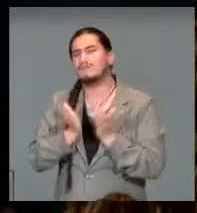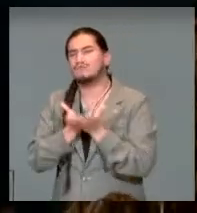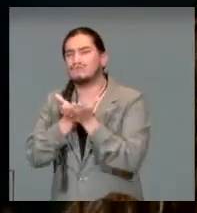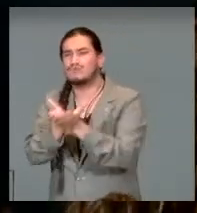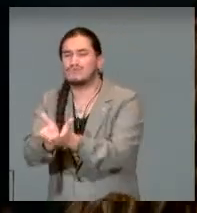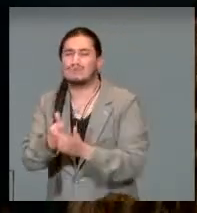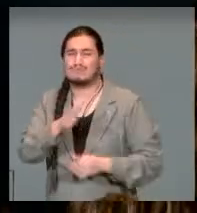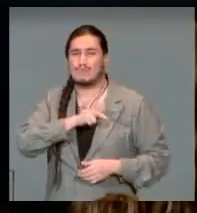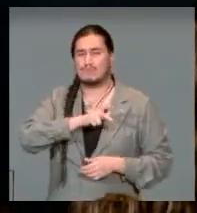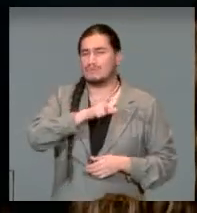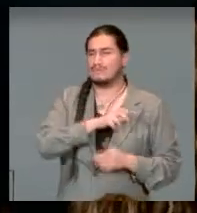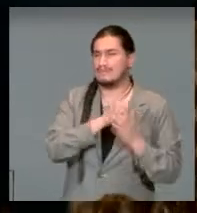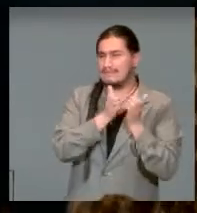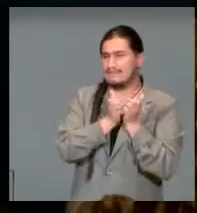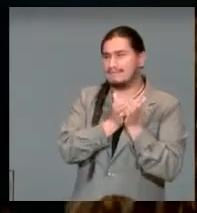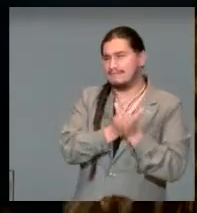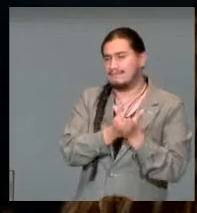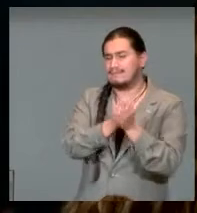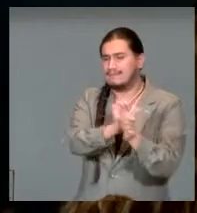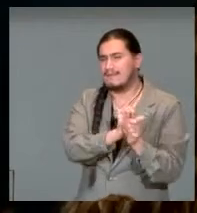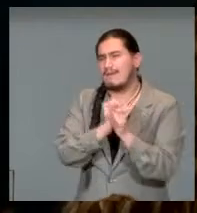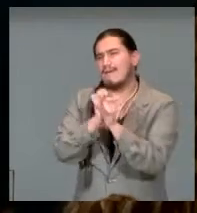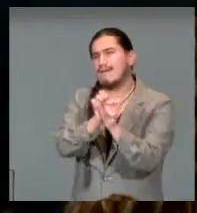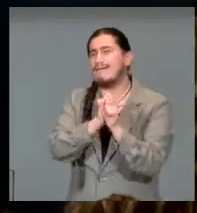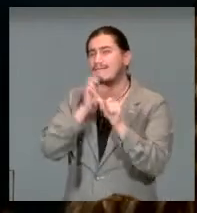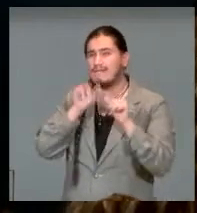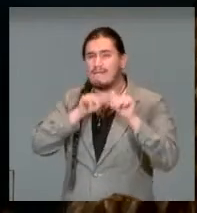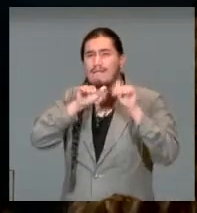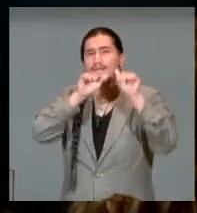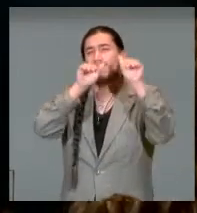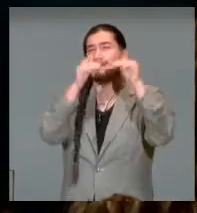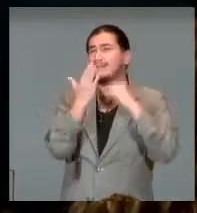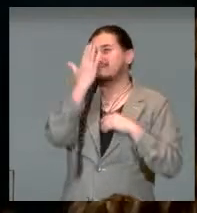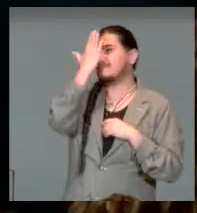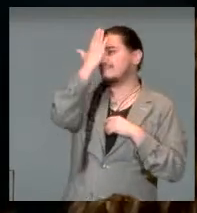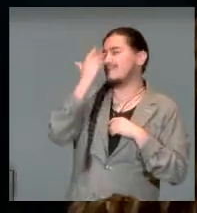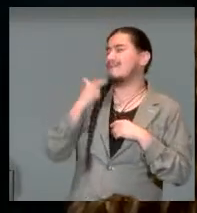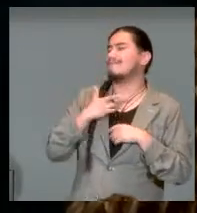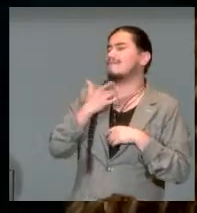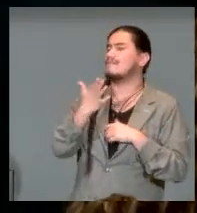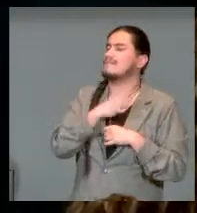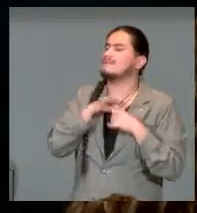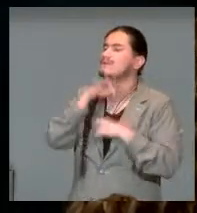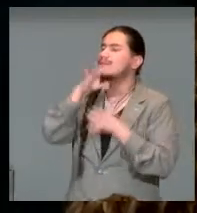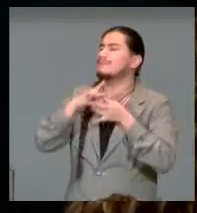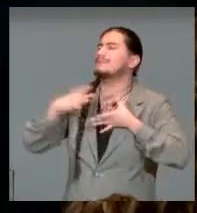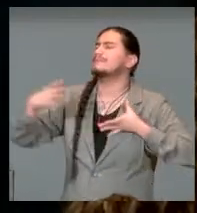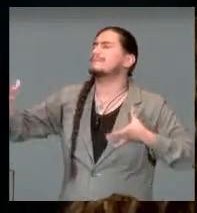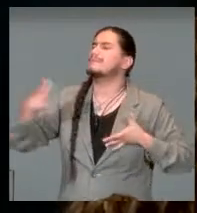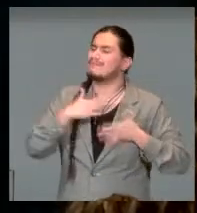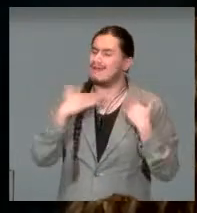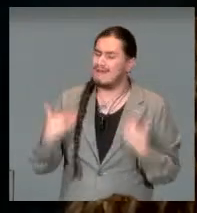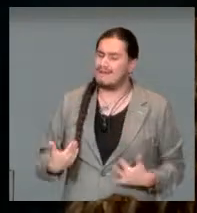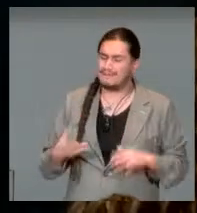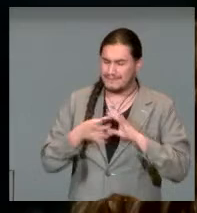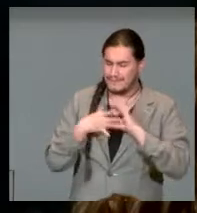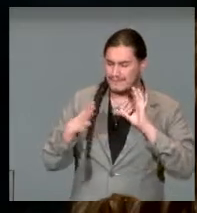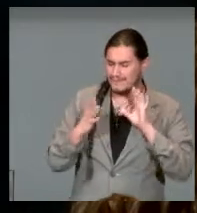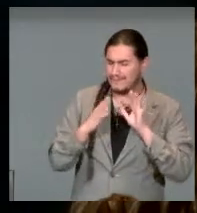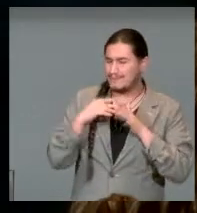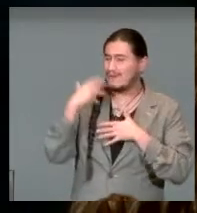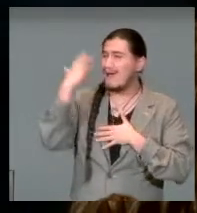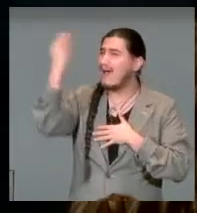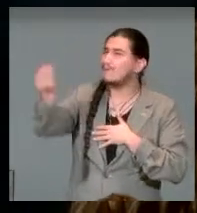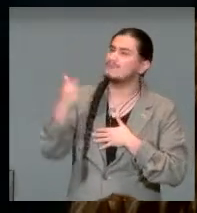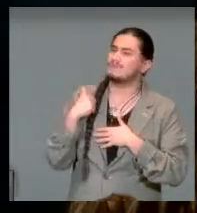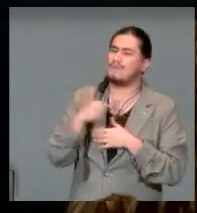Portuguese slaver on top of me. I am releasing my spirit. I am out of body to survive this. I